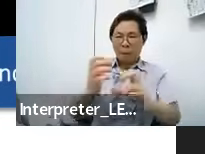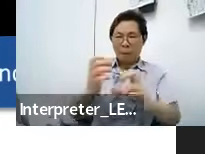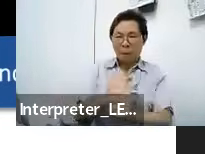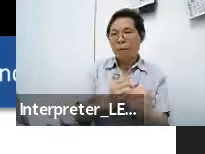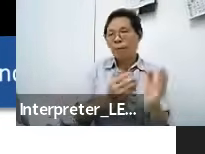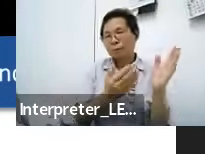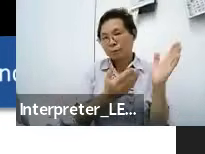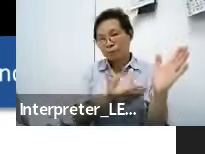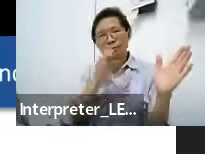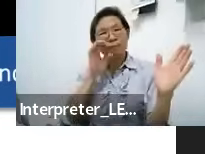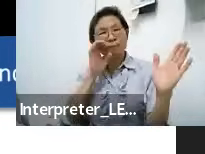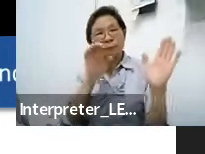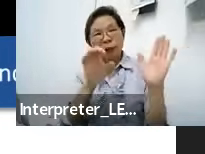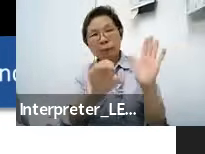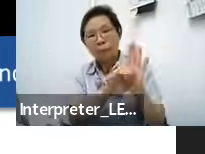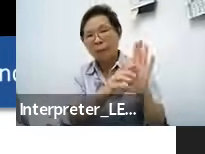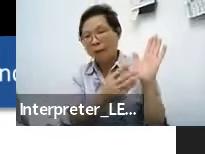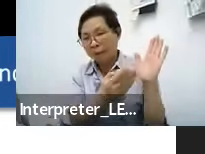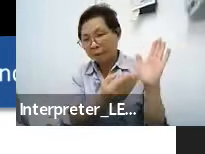this illustration.